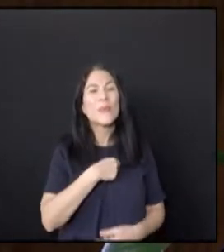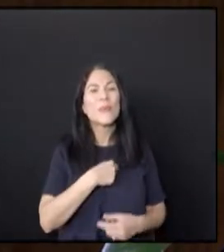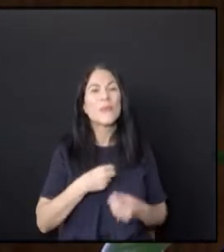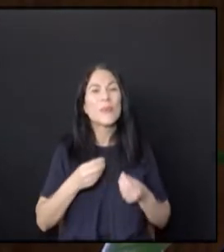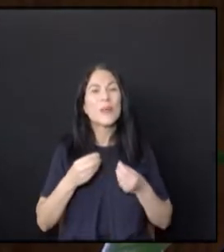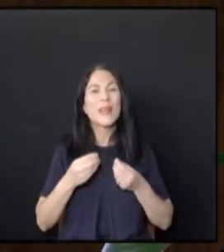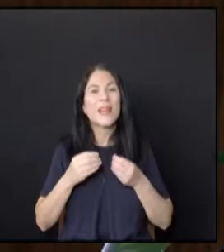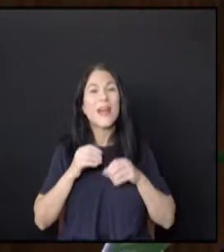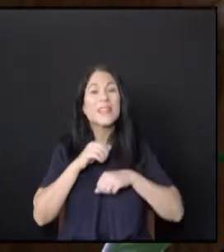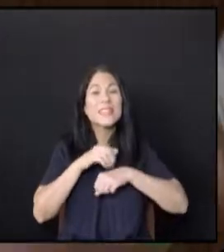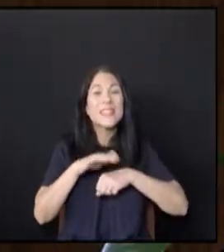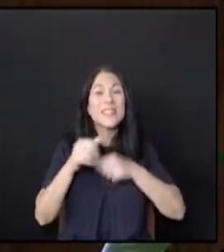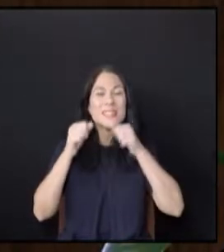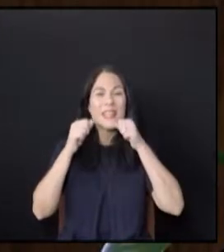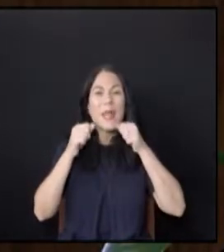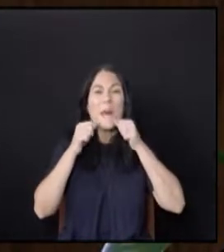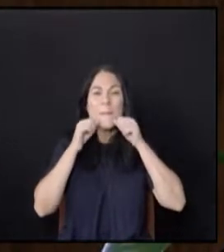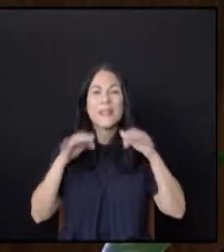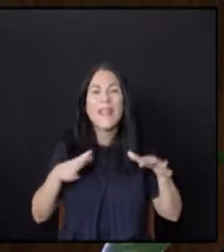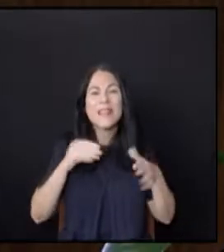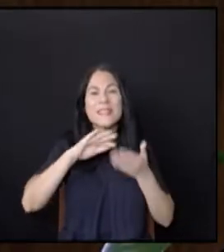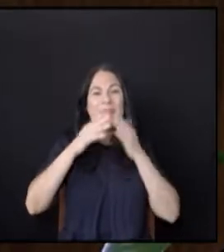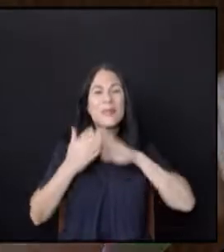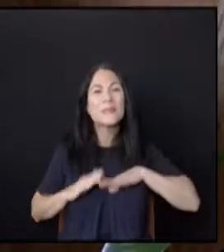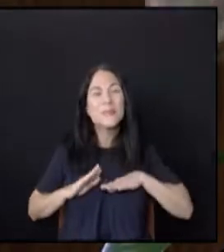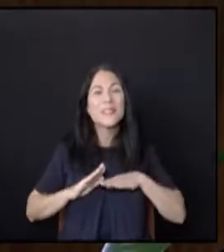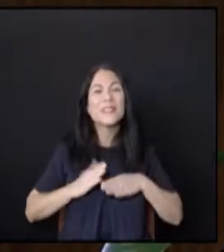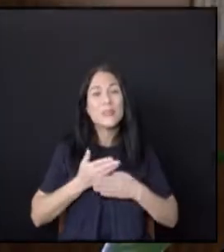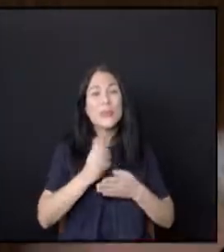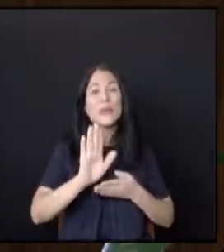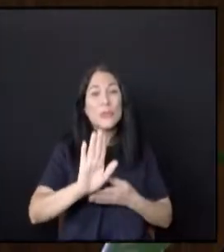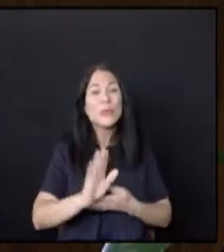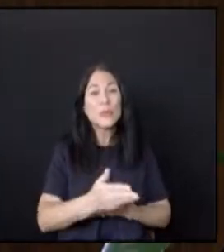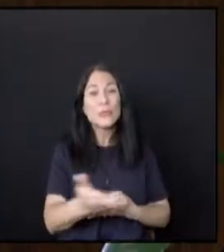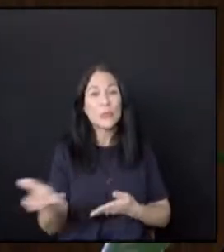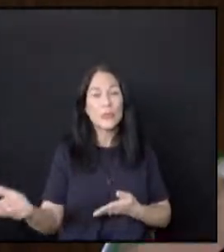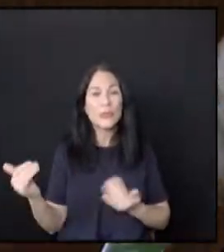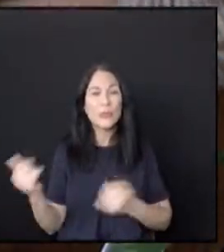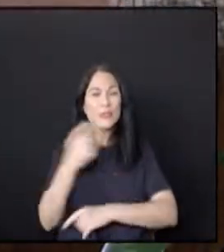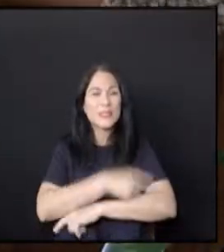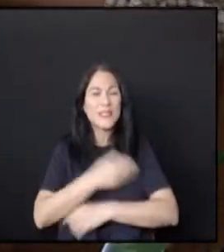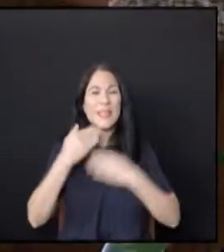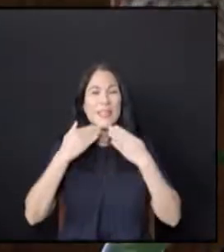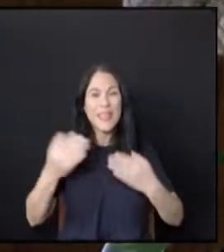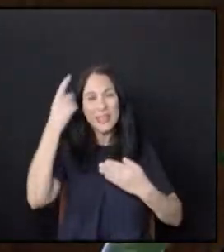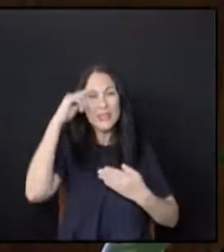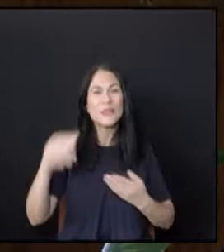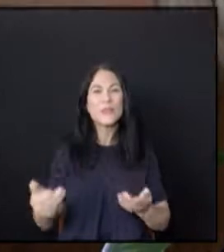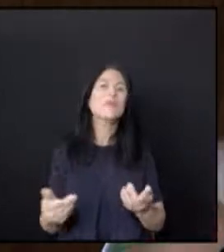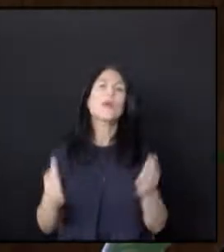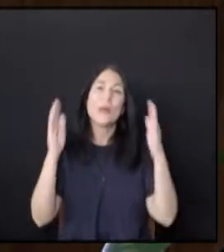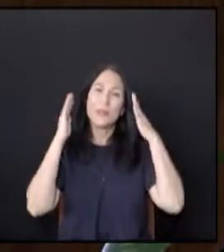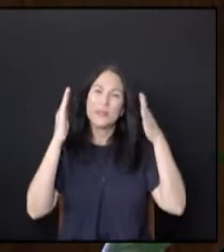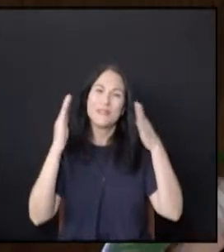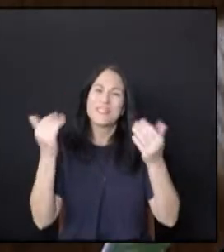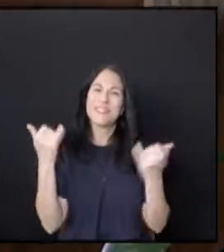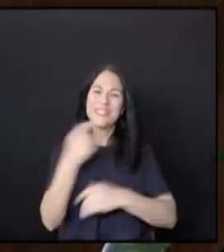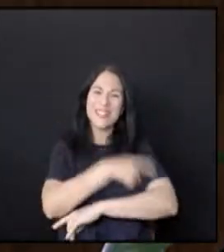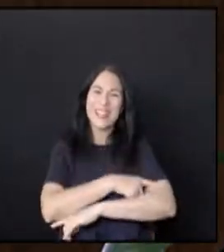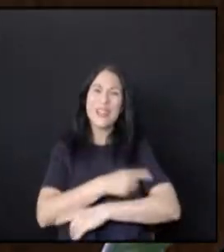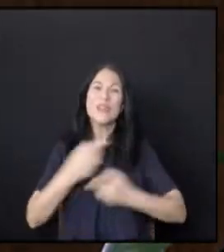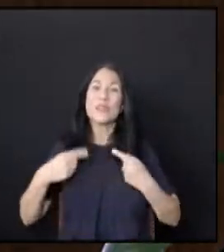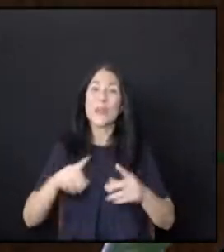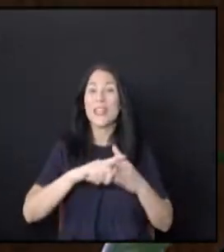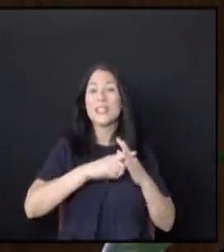grace and peace your way today. And thank you all for tuning in today. It's Palm Sunday, so let's kick off this Holy Week right and